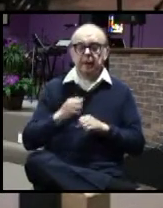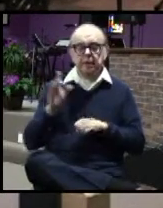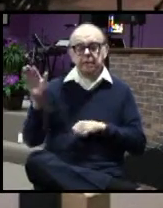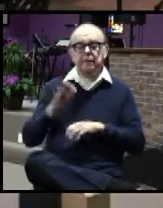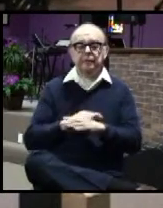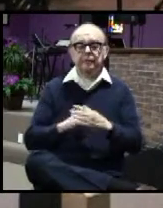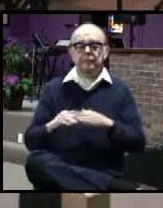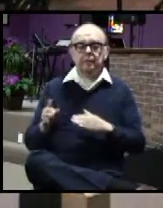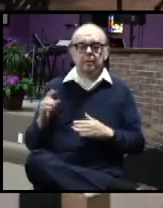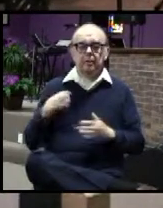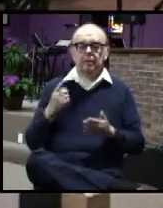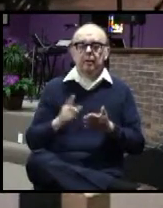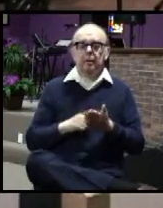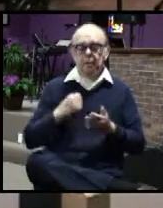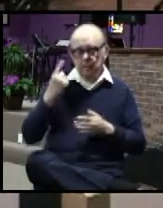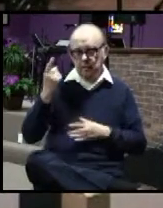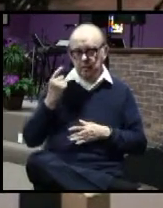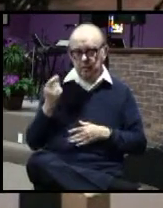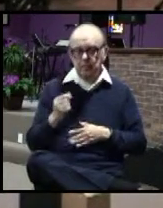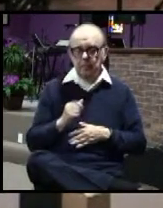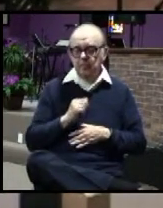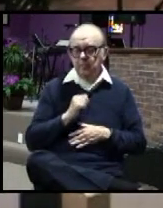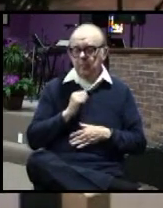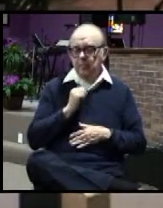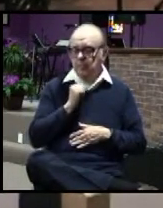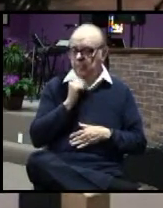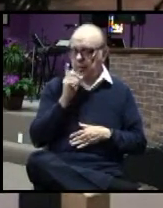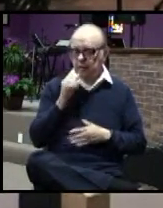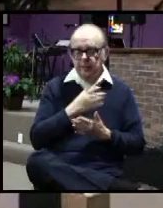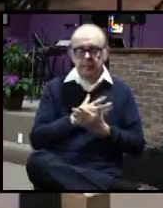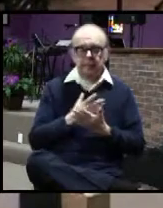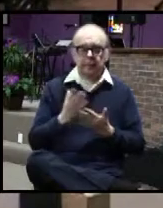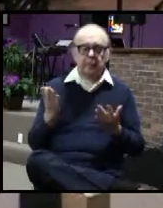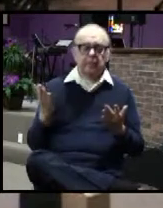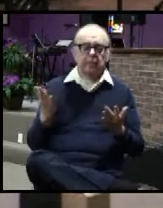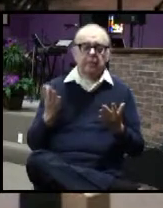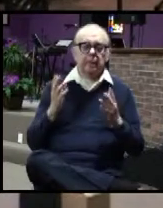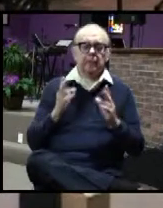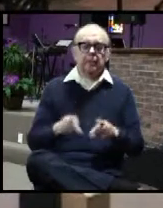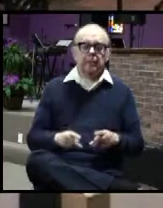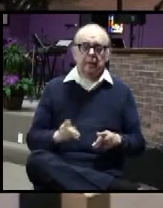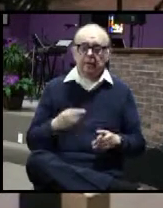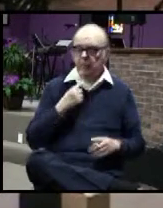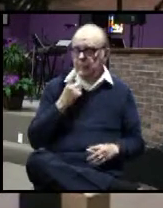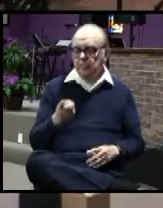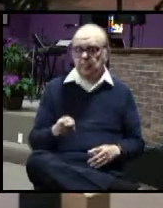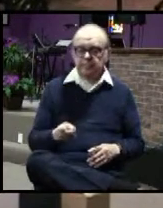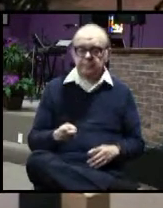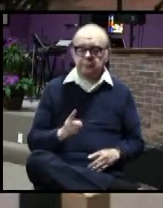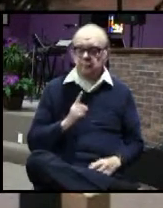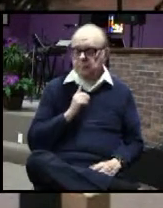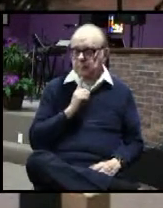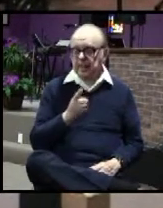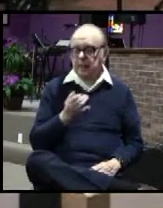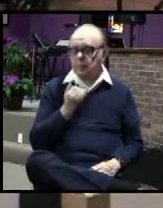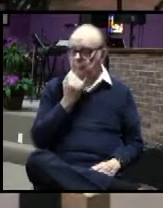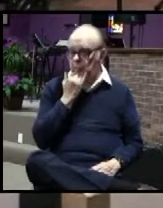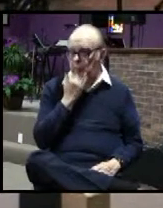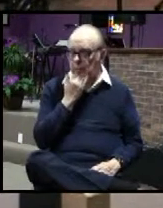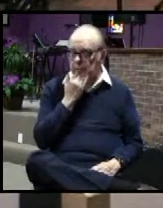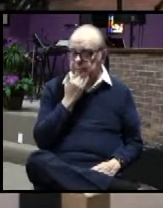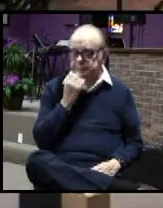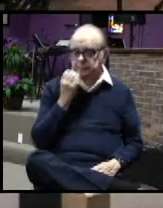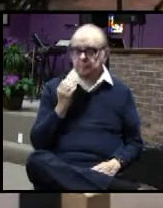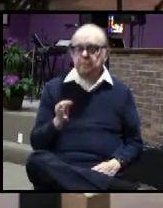We sometimes think that God doesn't need anything or anyone, but I have to tell you, that is absolutely wrong. Okay?